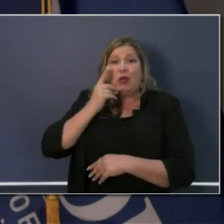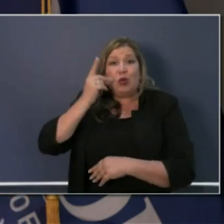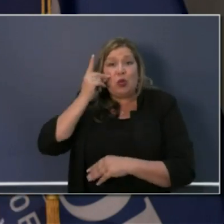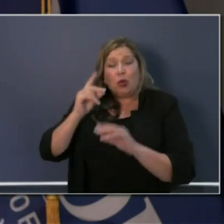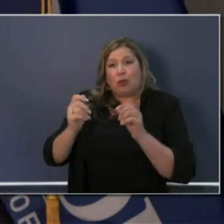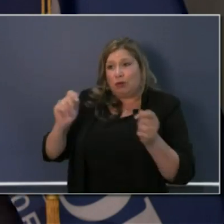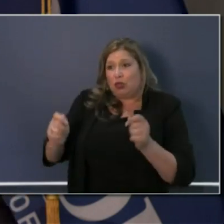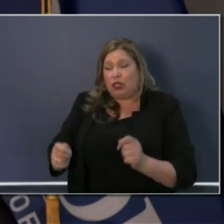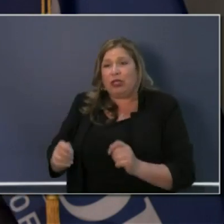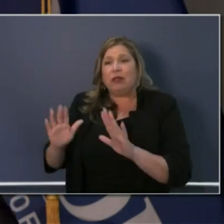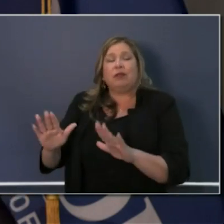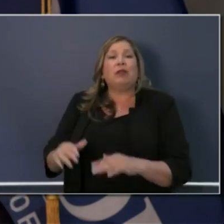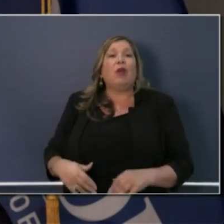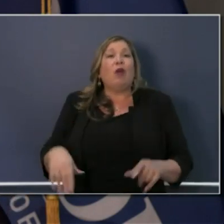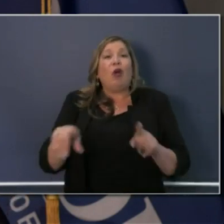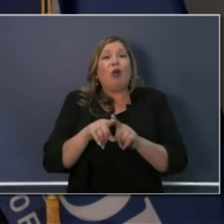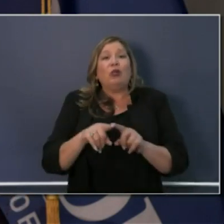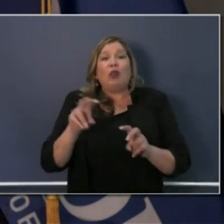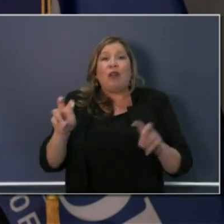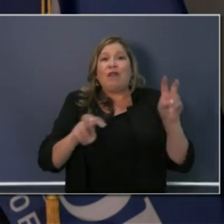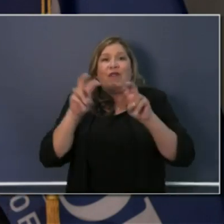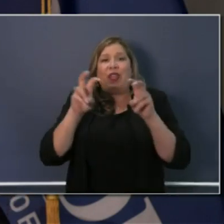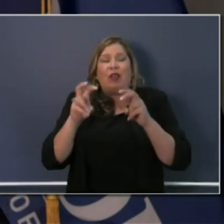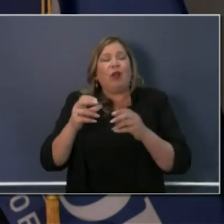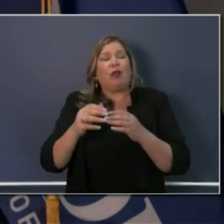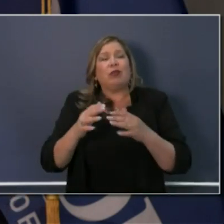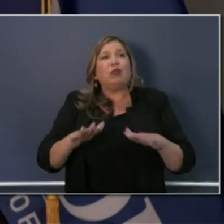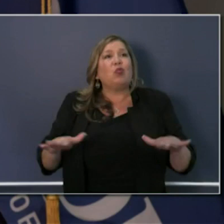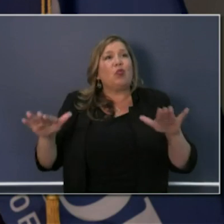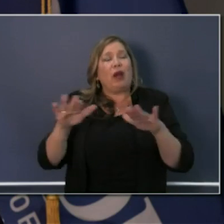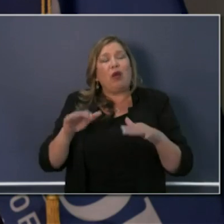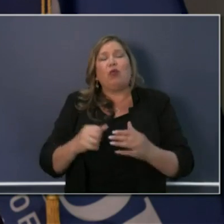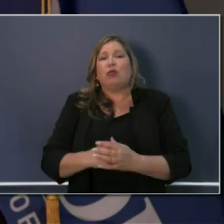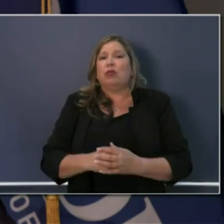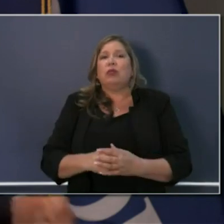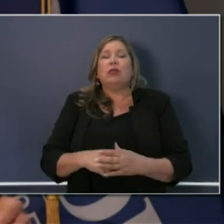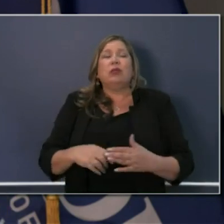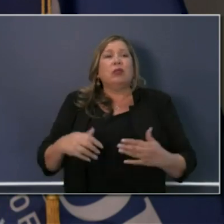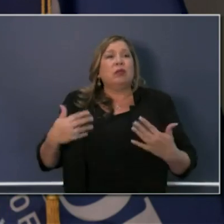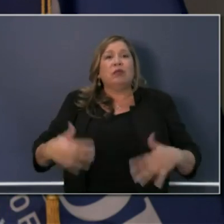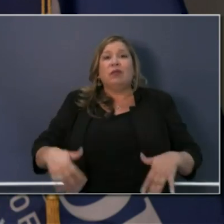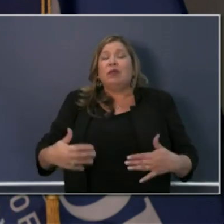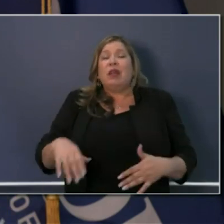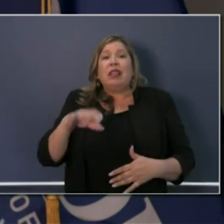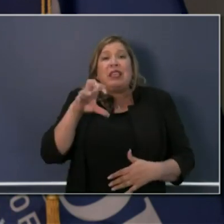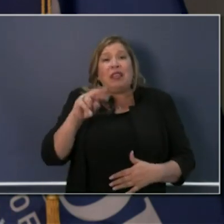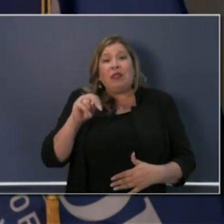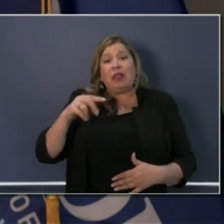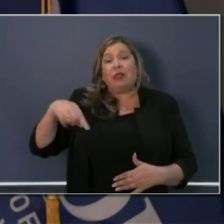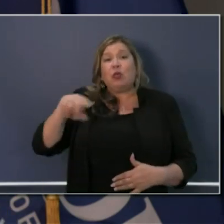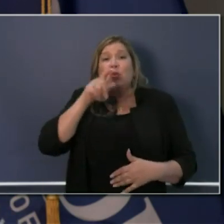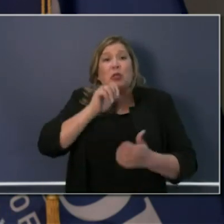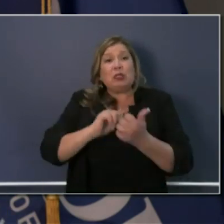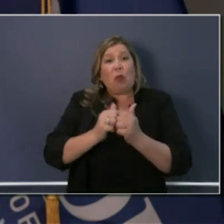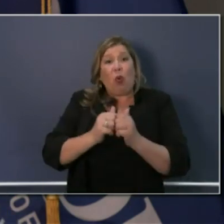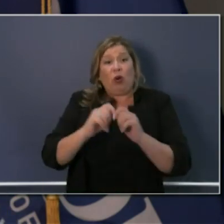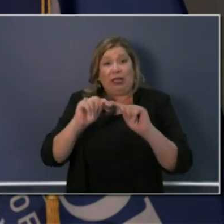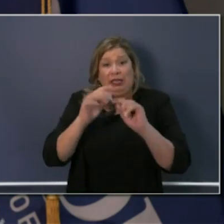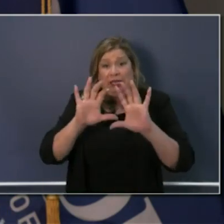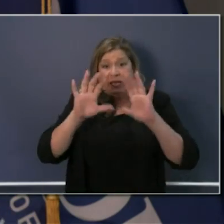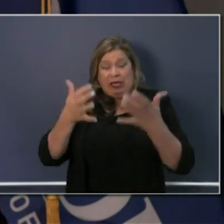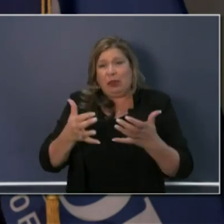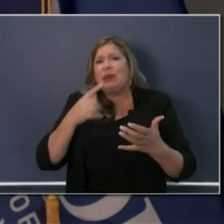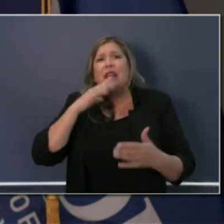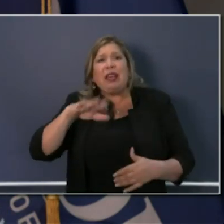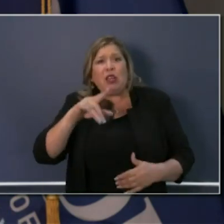I can't tell you how many sporting leagues, not just owners of teams in this state, said, you know what, you want our arena?